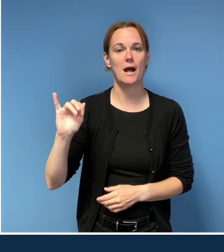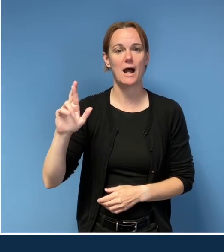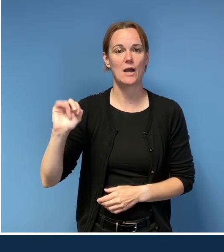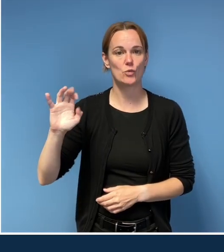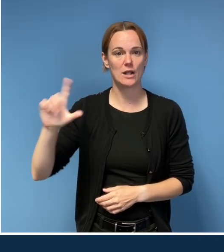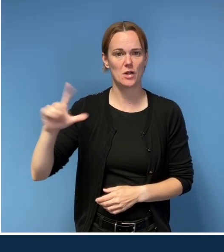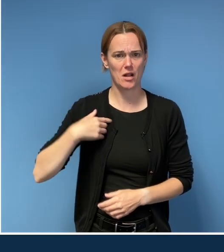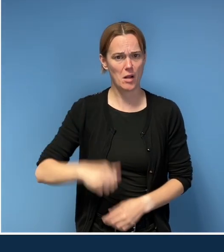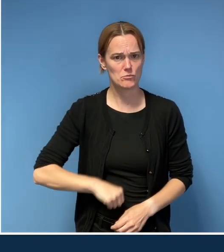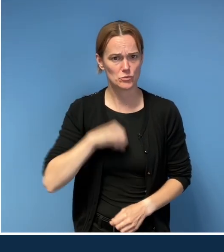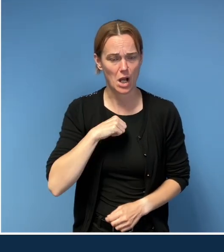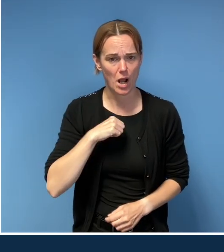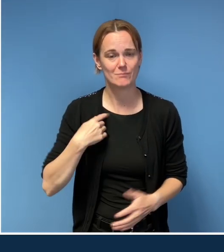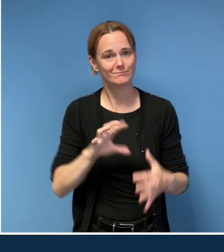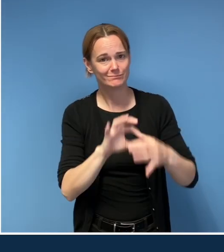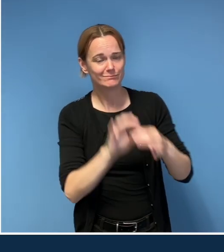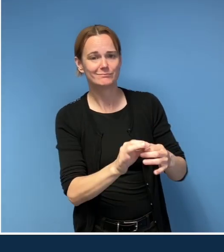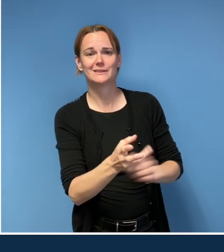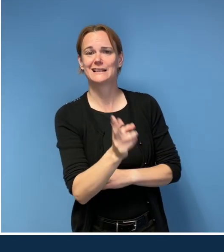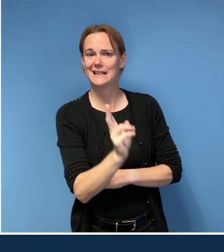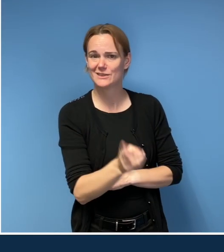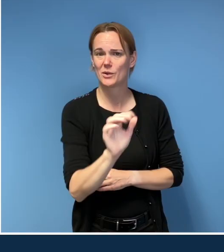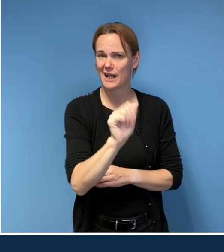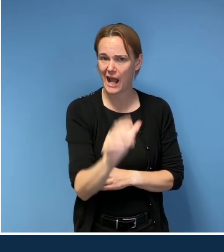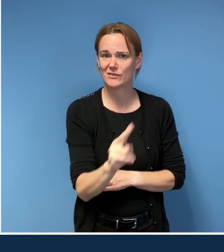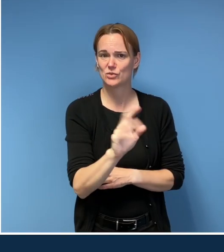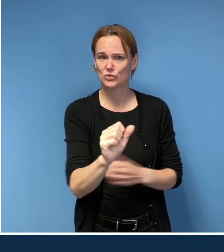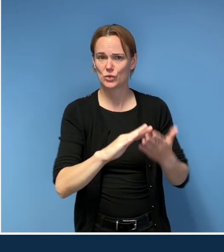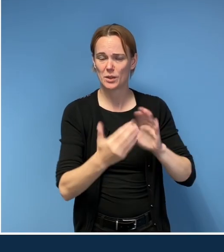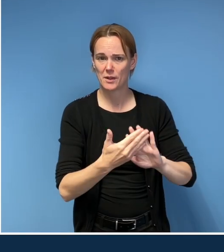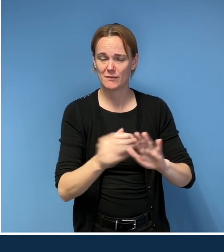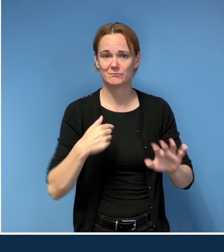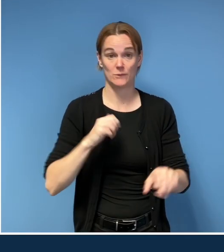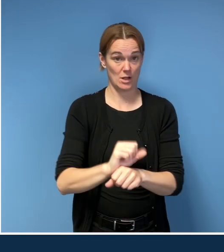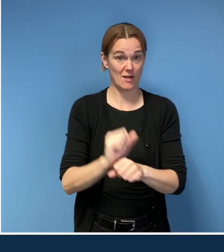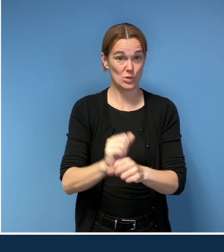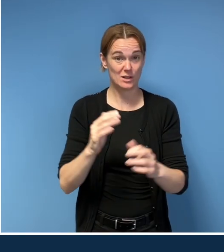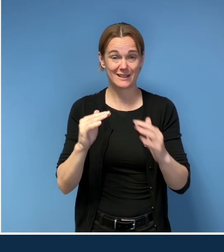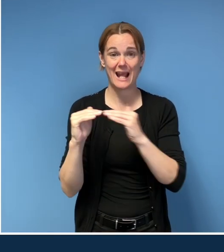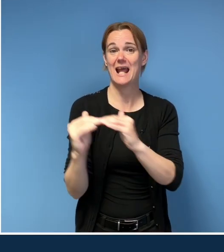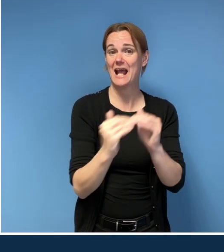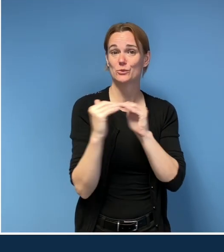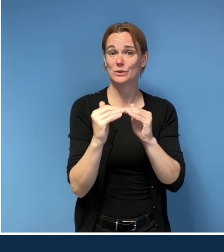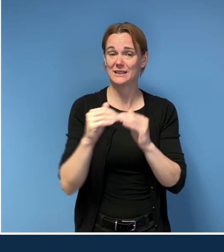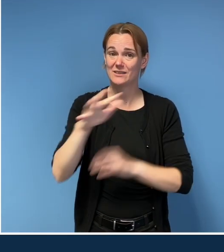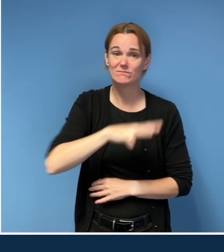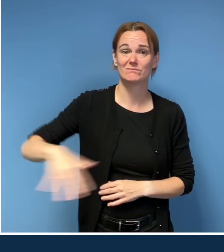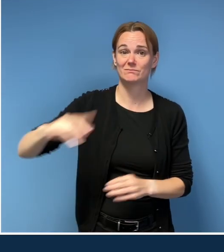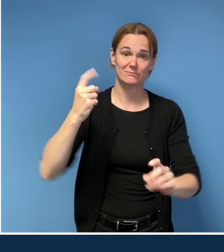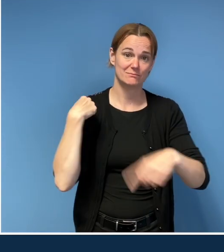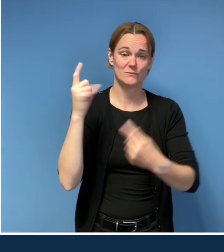the historic African Nova Scotian community. I've done work in equity spaces for over 20 years. Currently, here